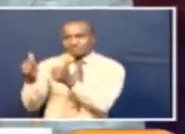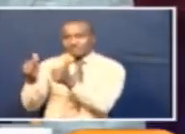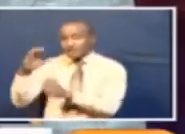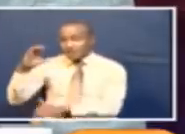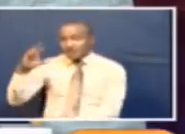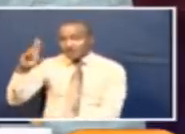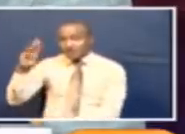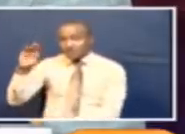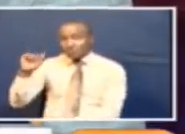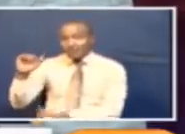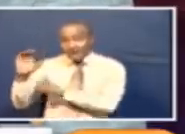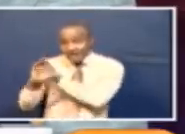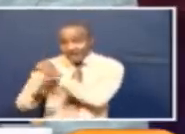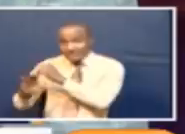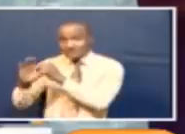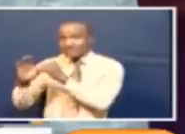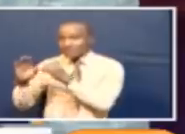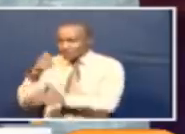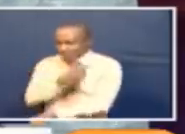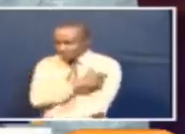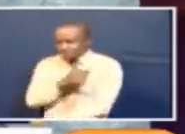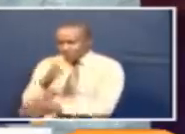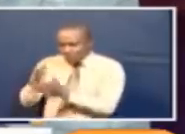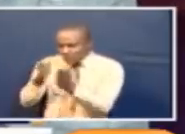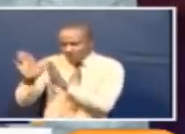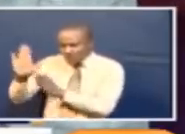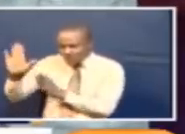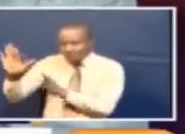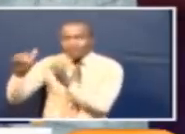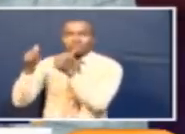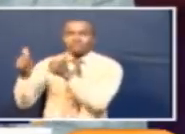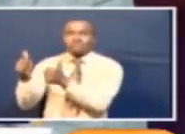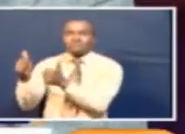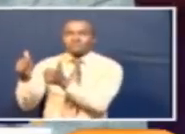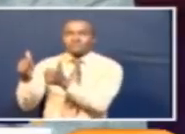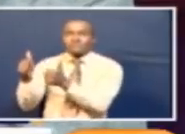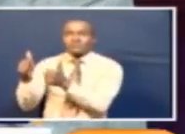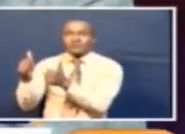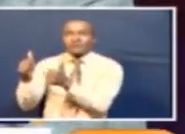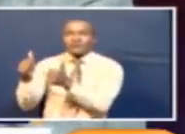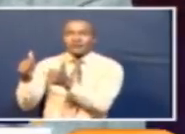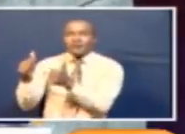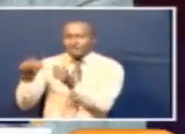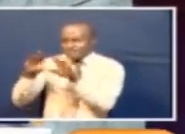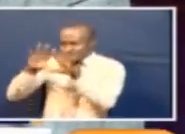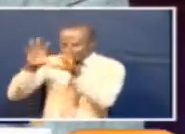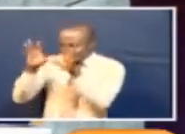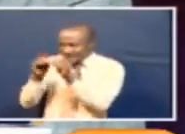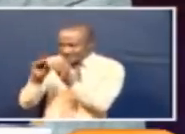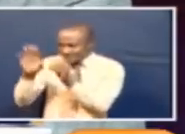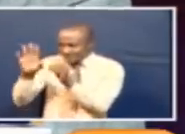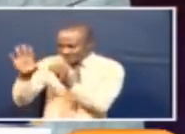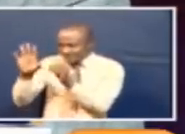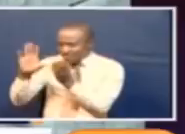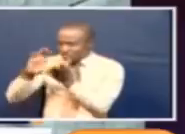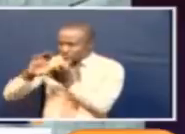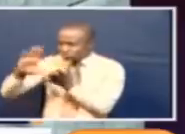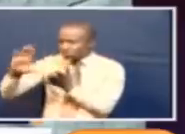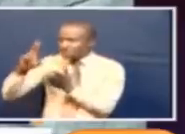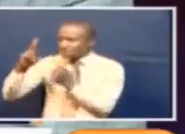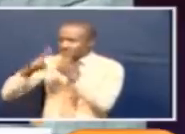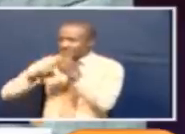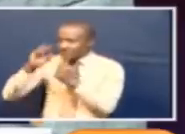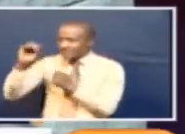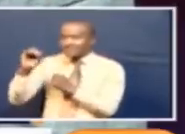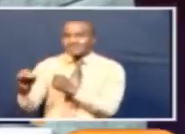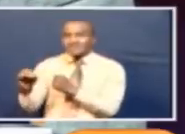and I honestly hope that we will draw the positives. The budget they put into the healthcare system, I mentioned 27%.